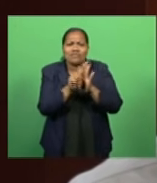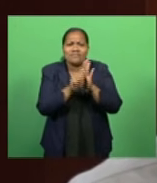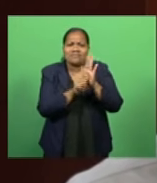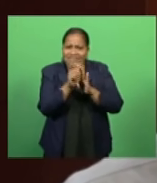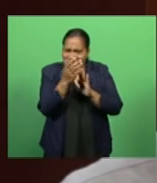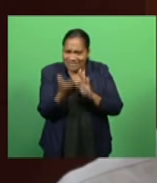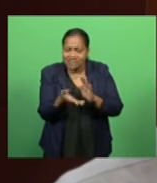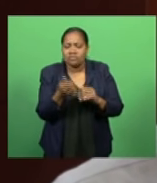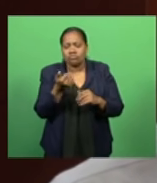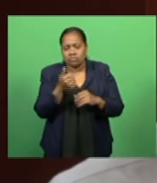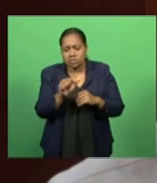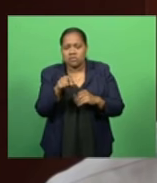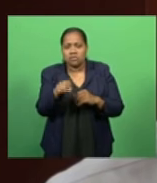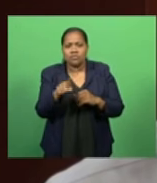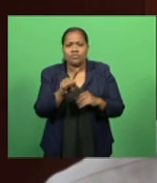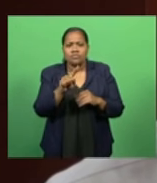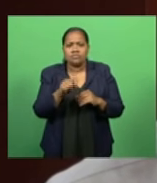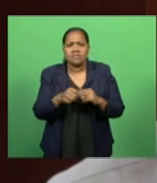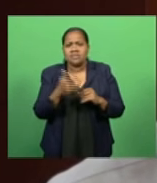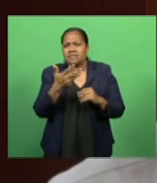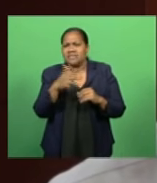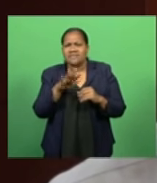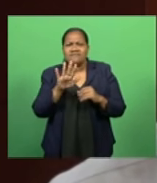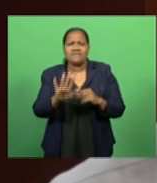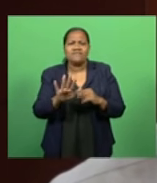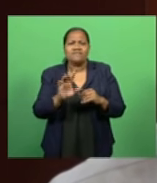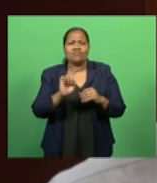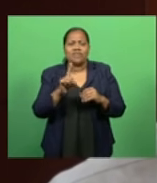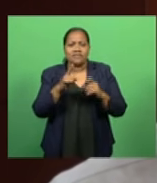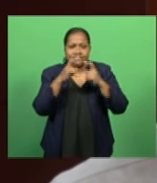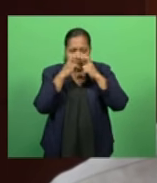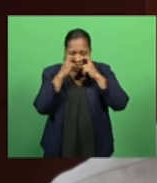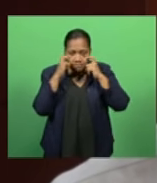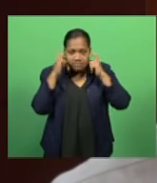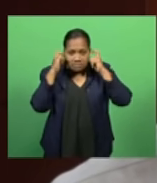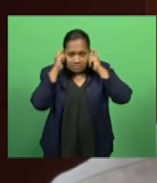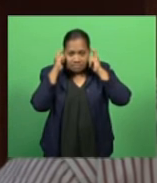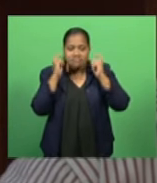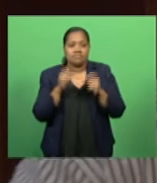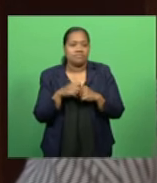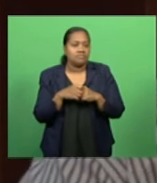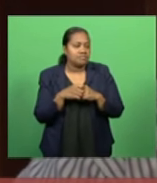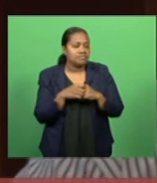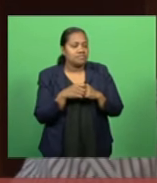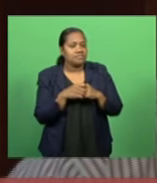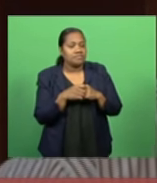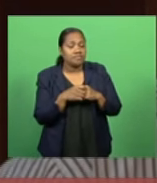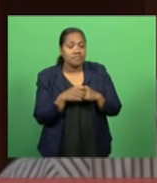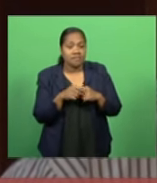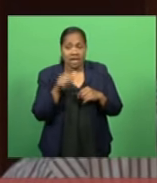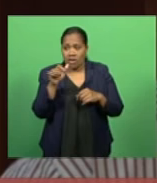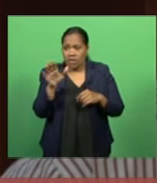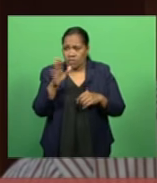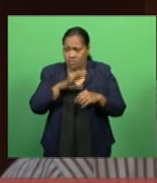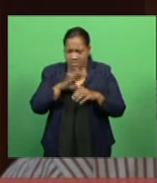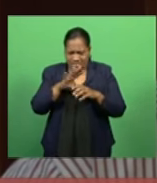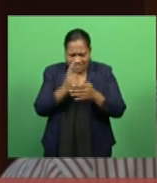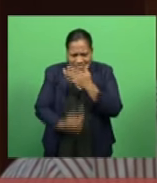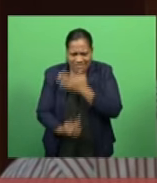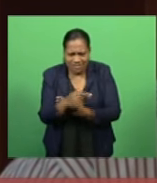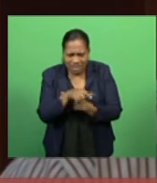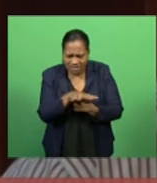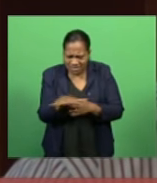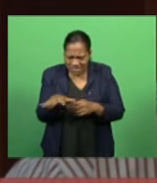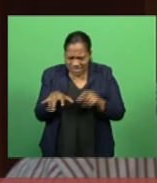pieces of N95 protective face masks for medical use. In the midst of all this crisis, humanity